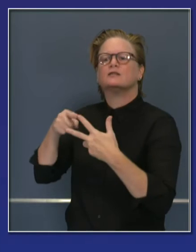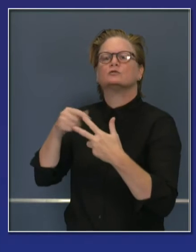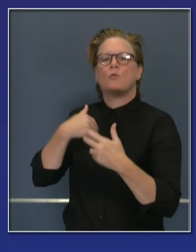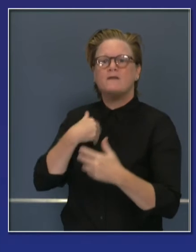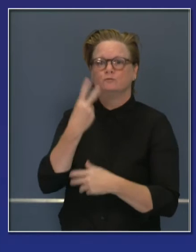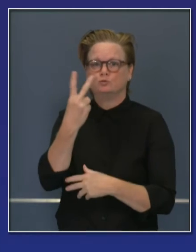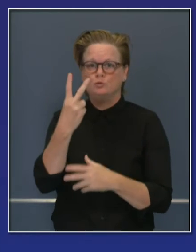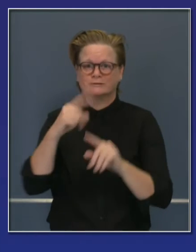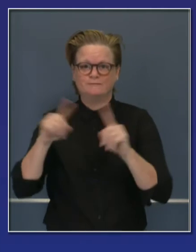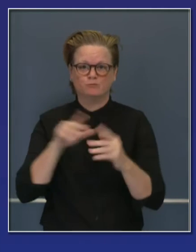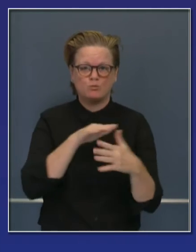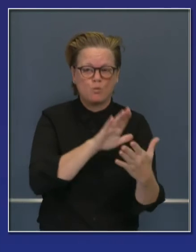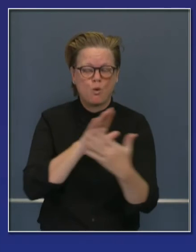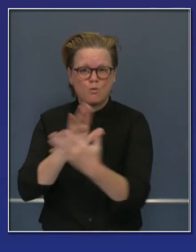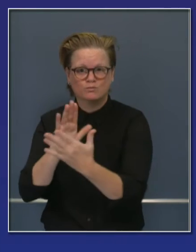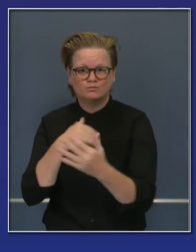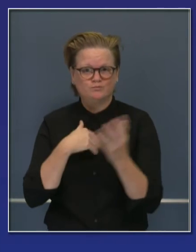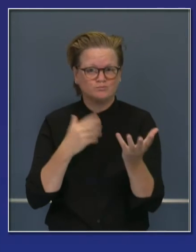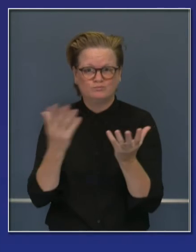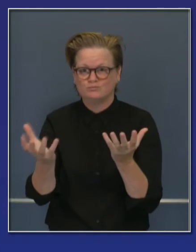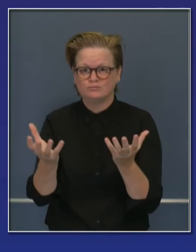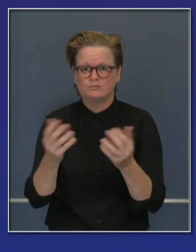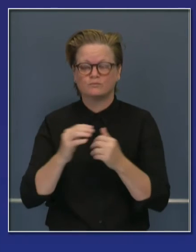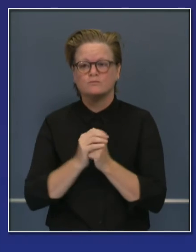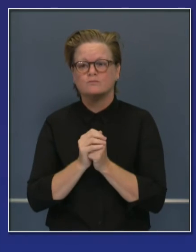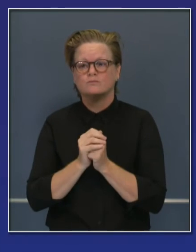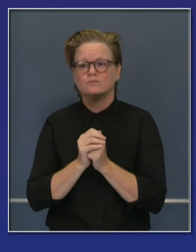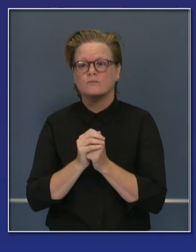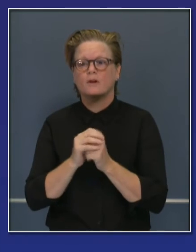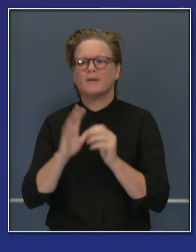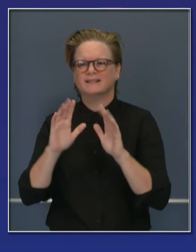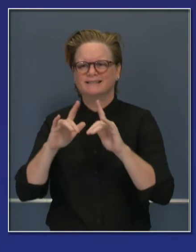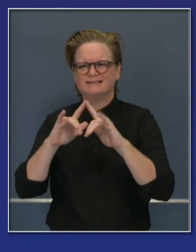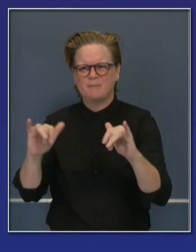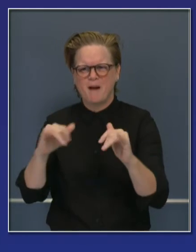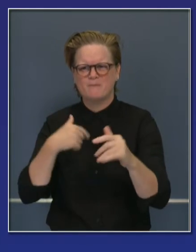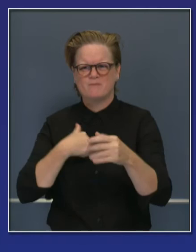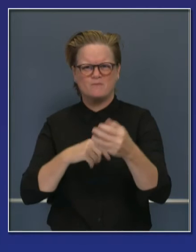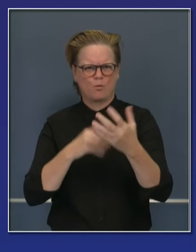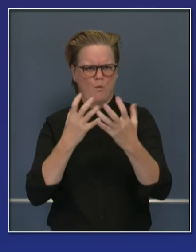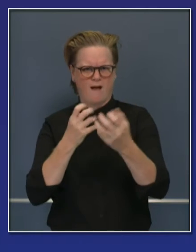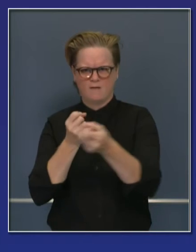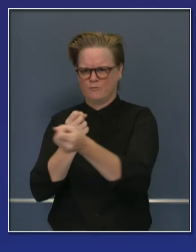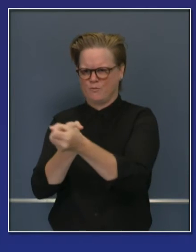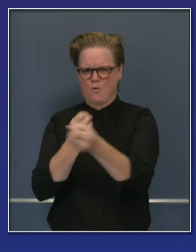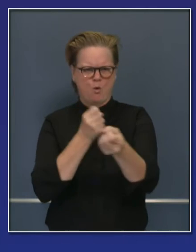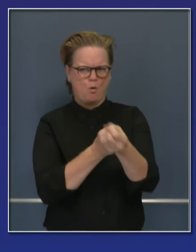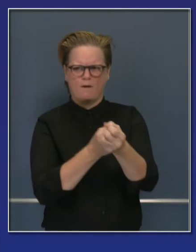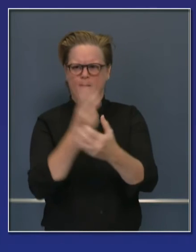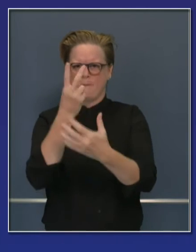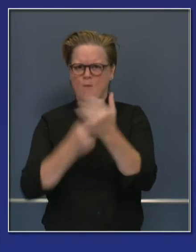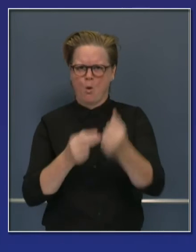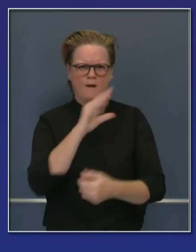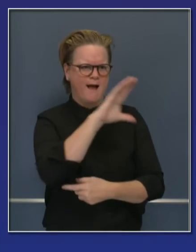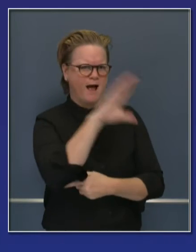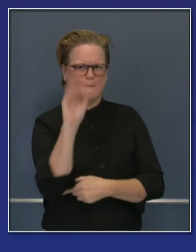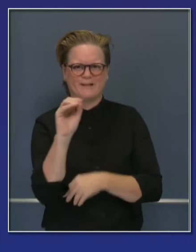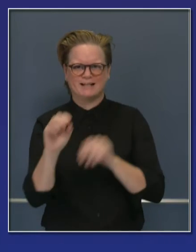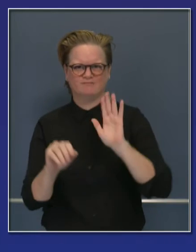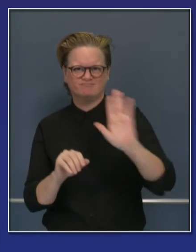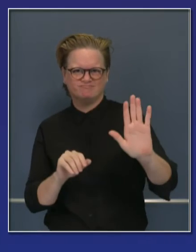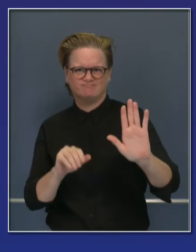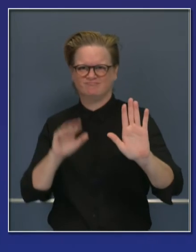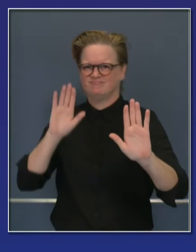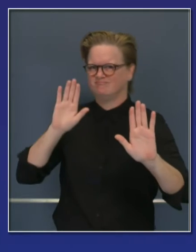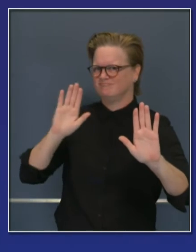basically parallel and supportive strategies for both Pfizer and Moderna. Pfizer is doing